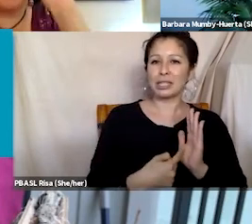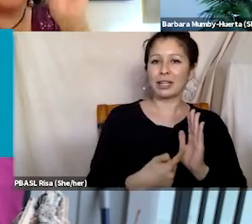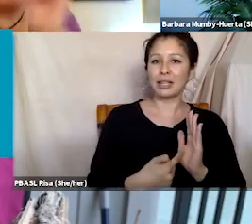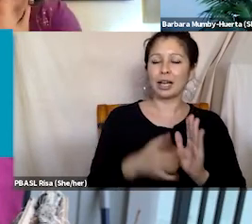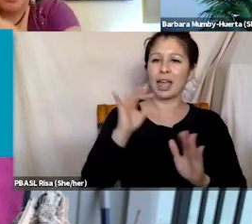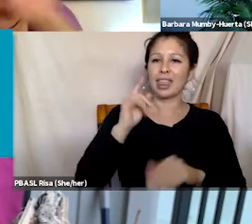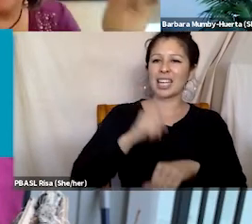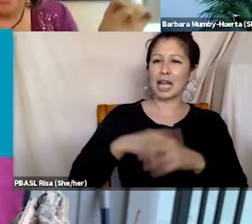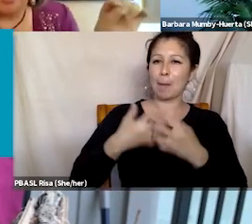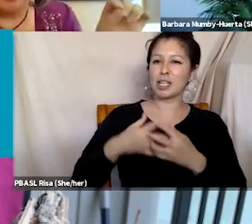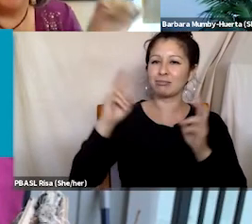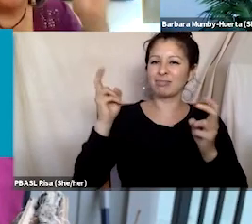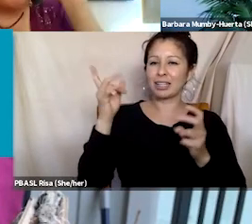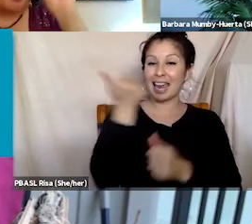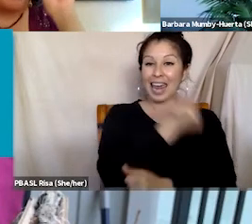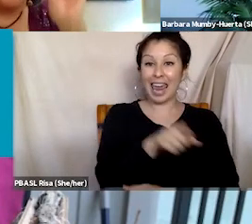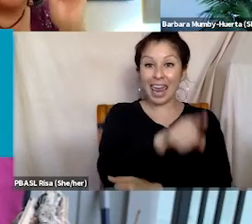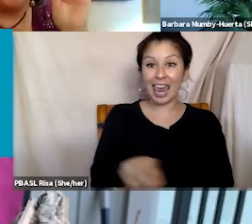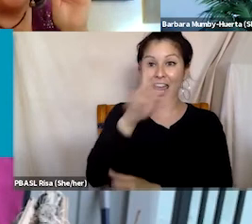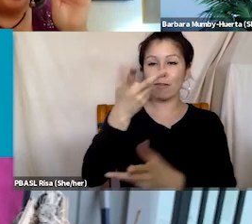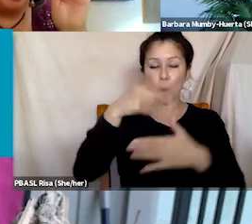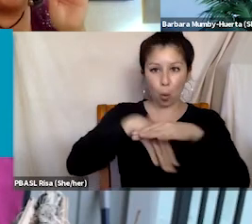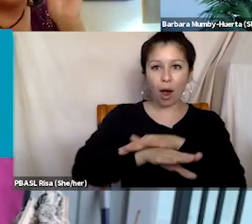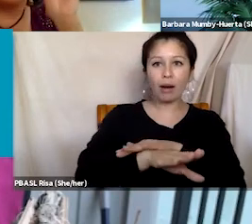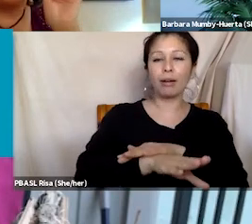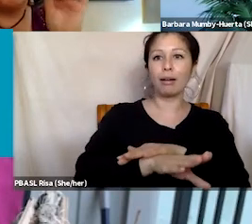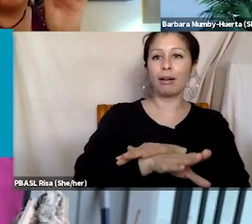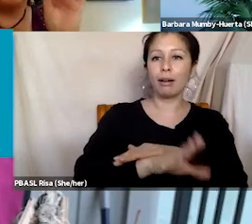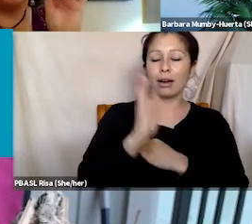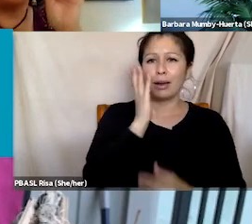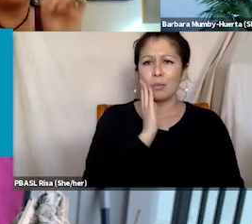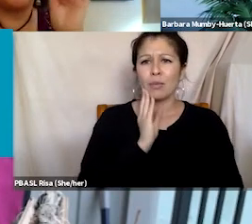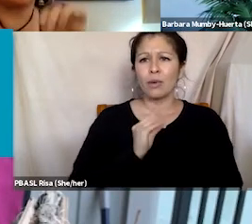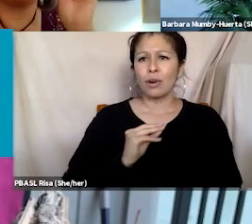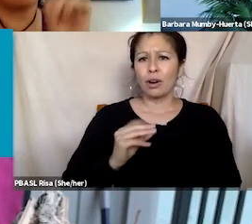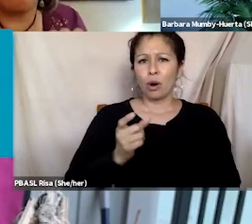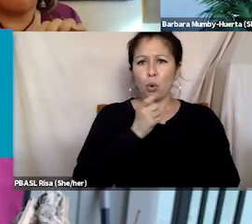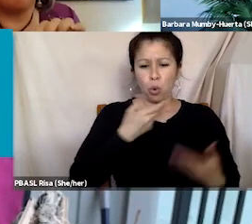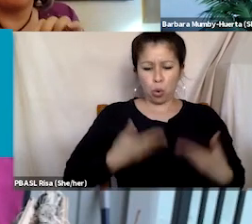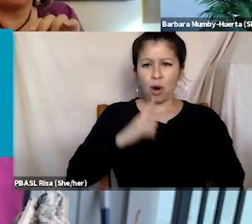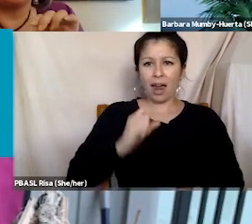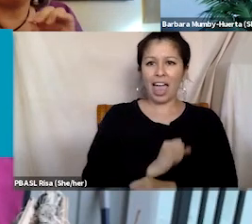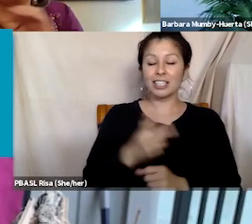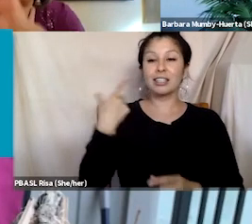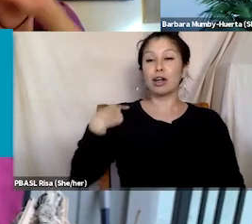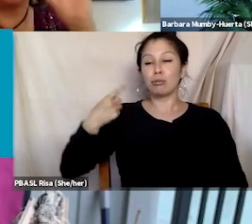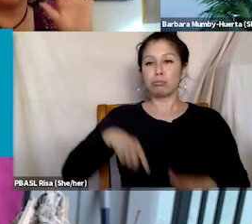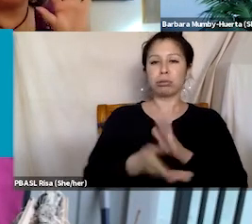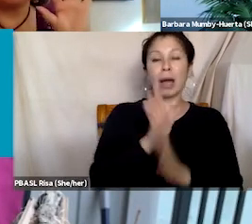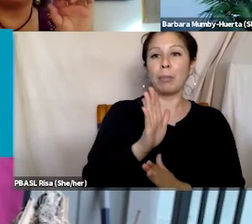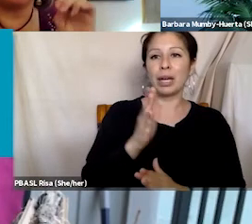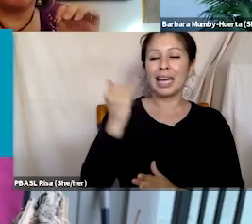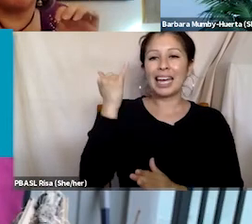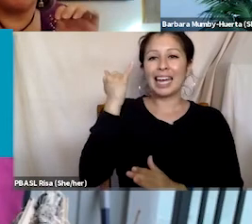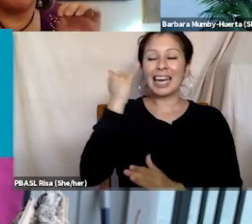a time machine where any of you could walk into and experience who you actually are if your family